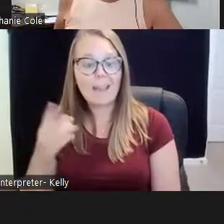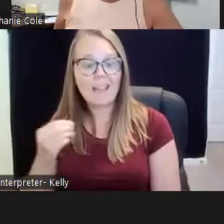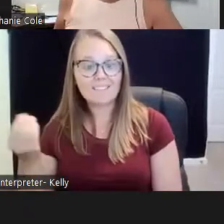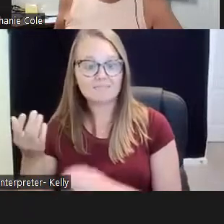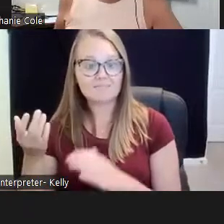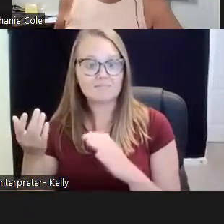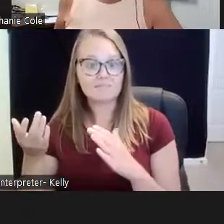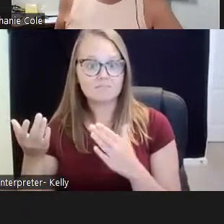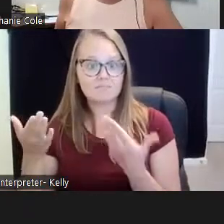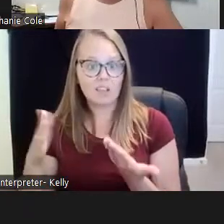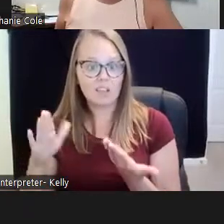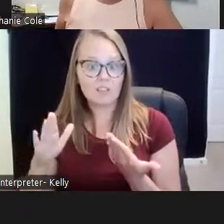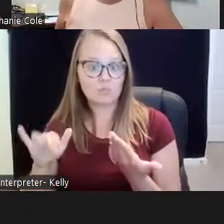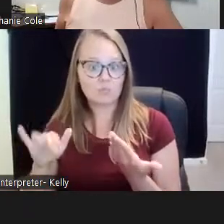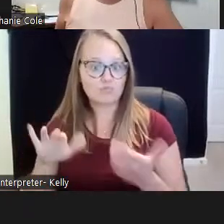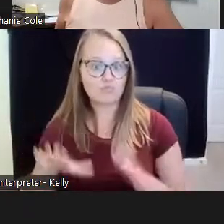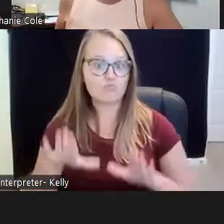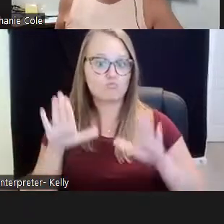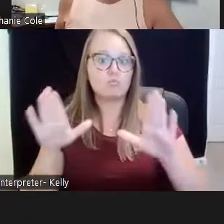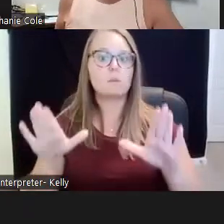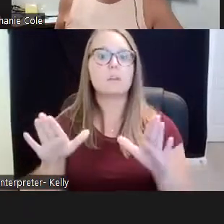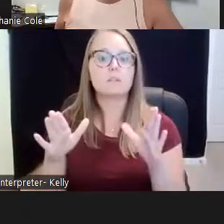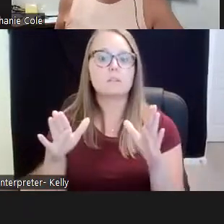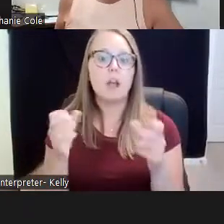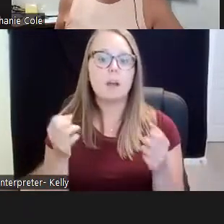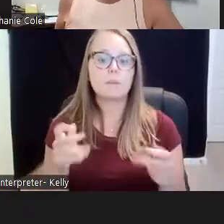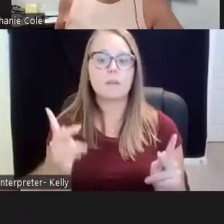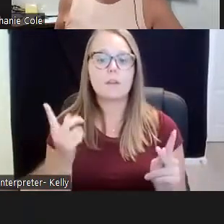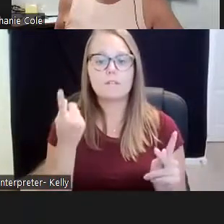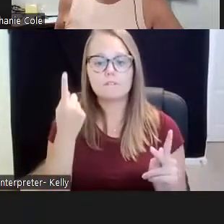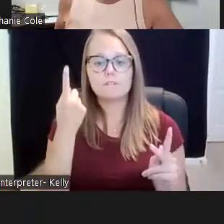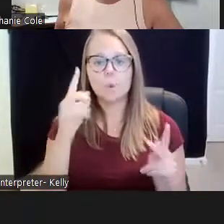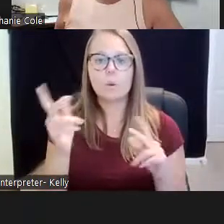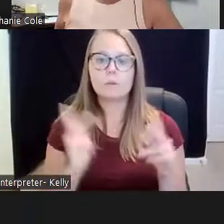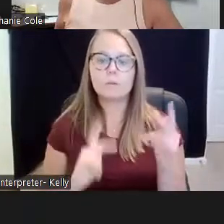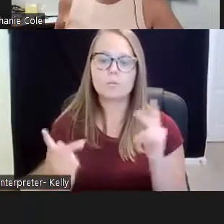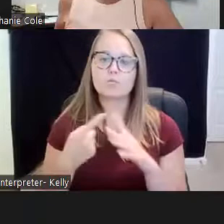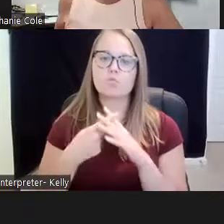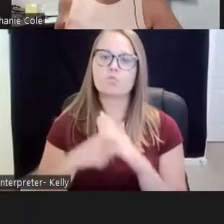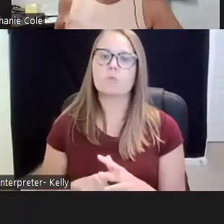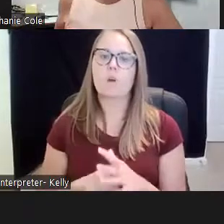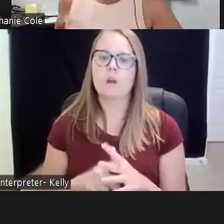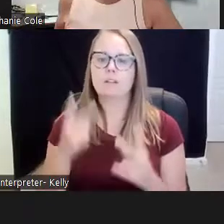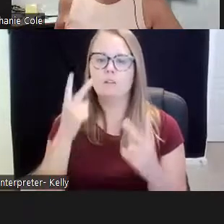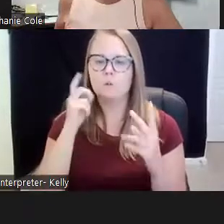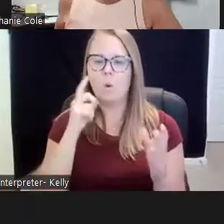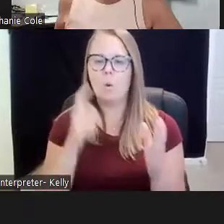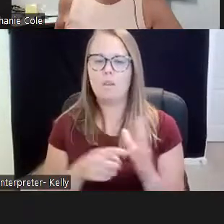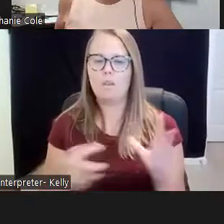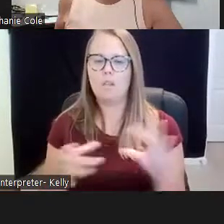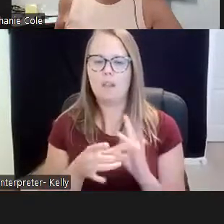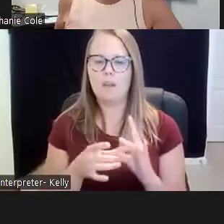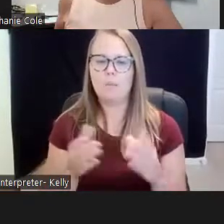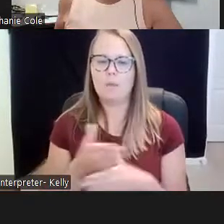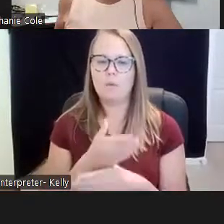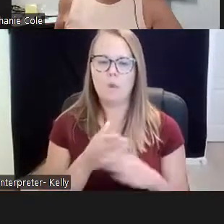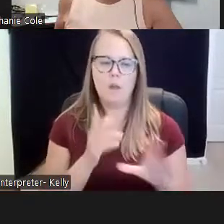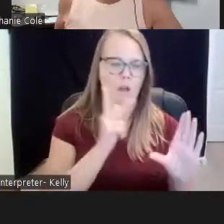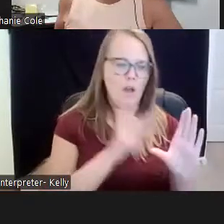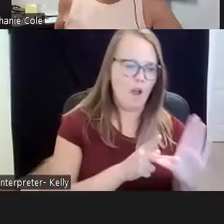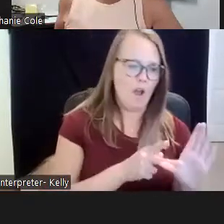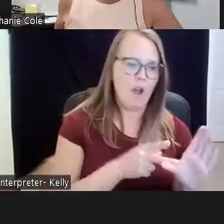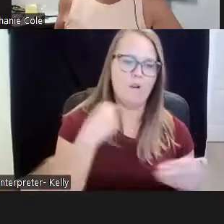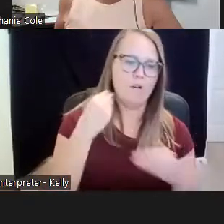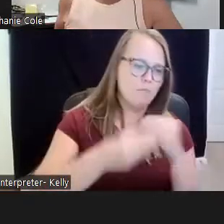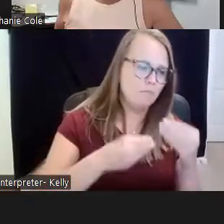great opportunity, if you will, for people to start making that link between participation in intergenerational or